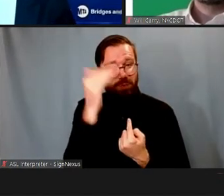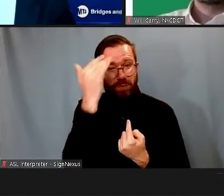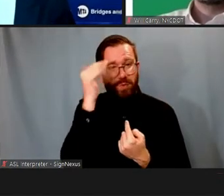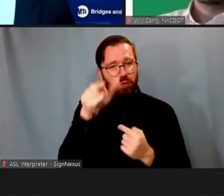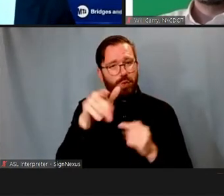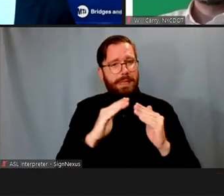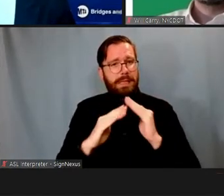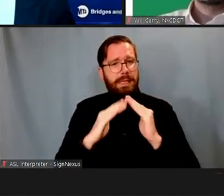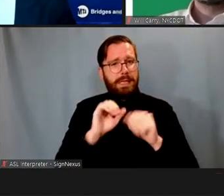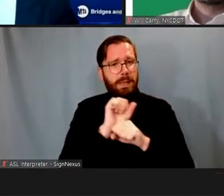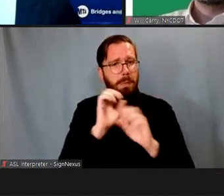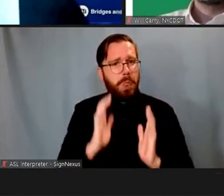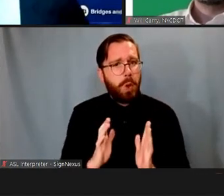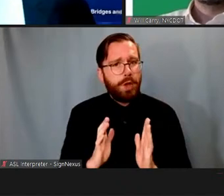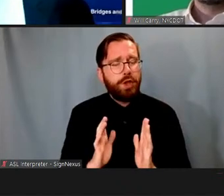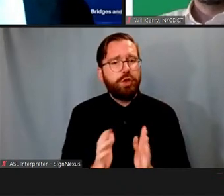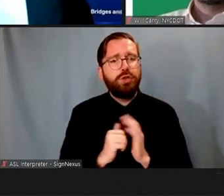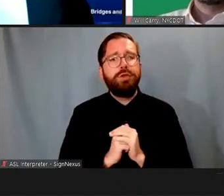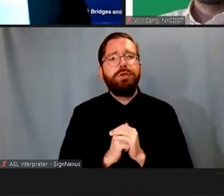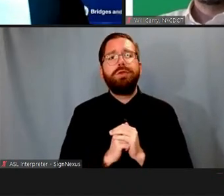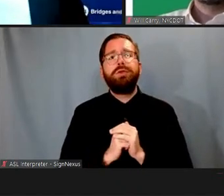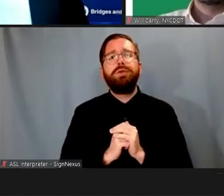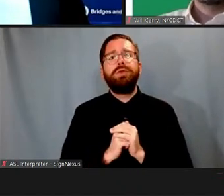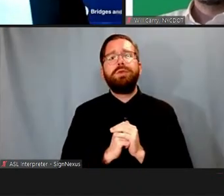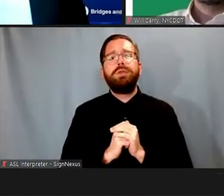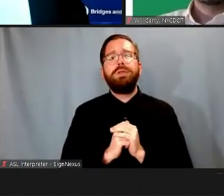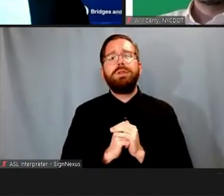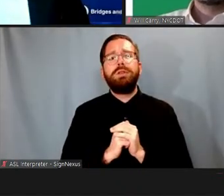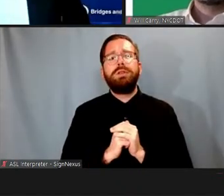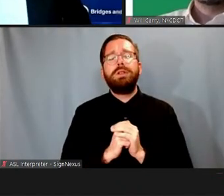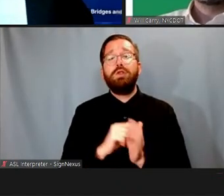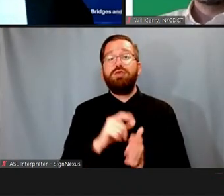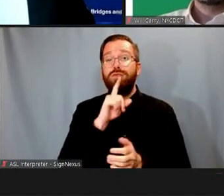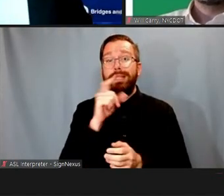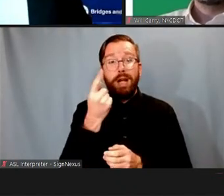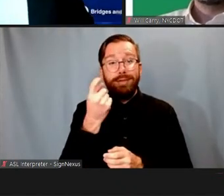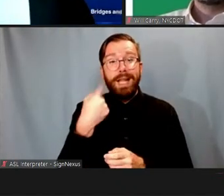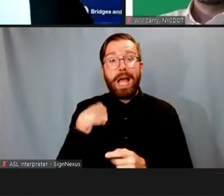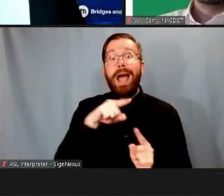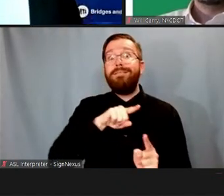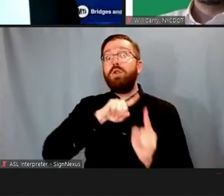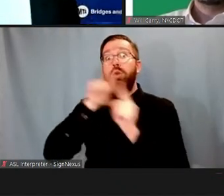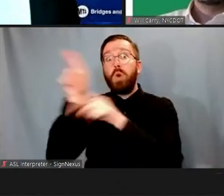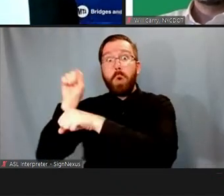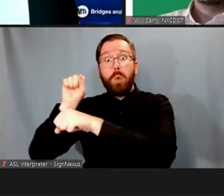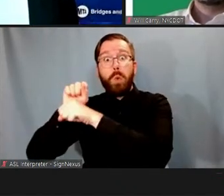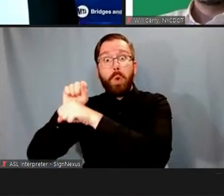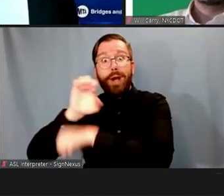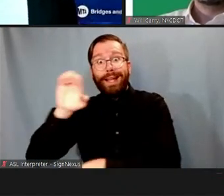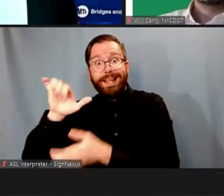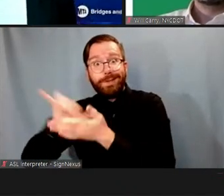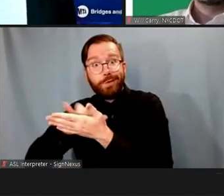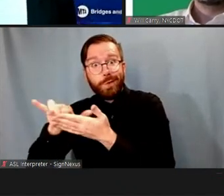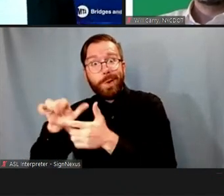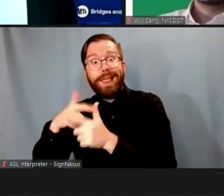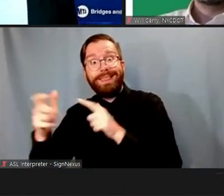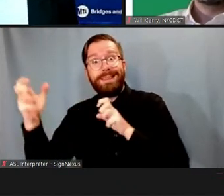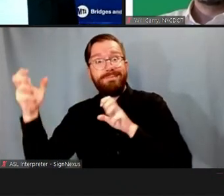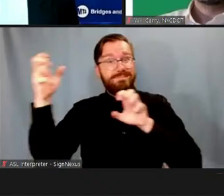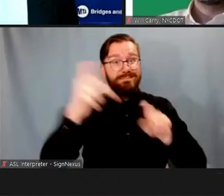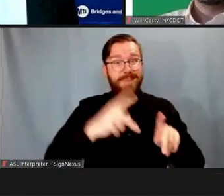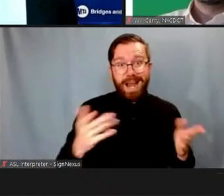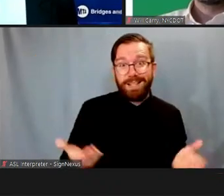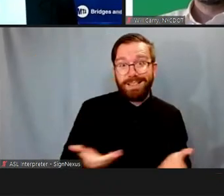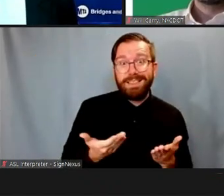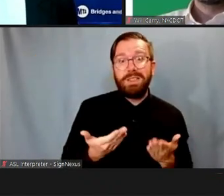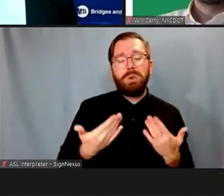am posted there but i have to return and it's so expensive you know with this congestion pricing anyway i just want a little shout out